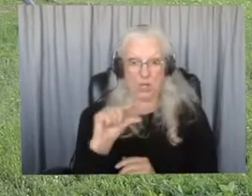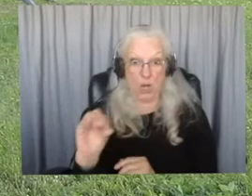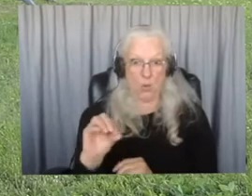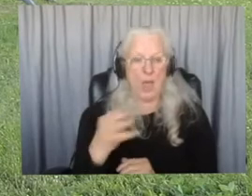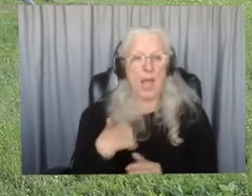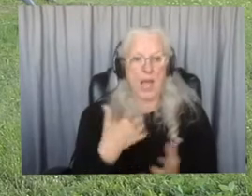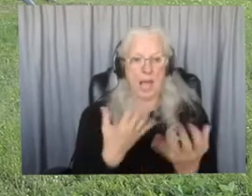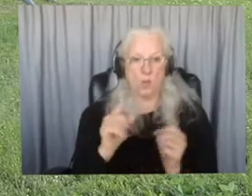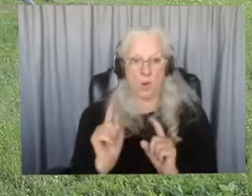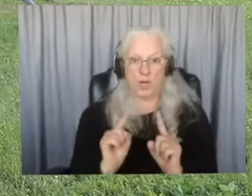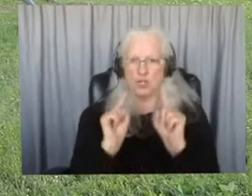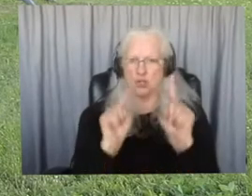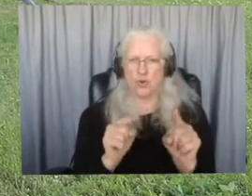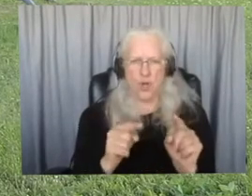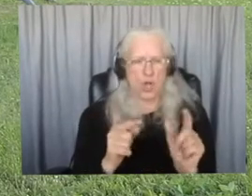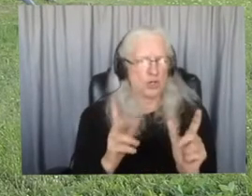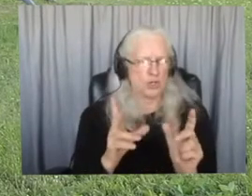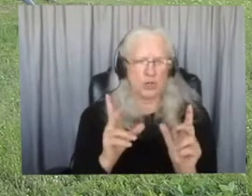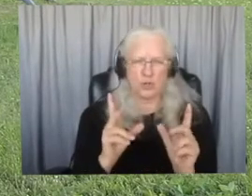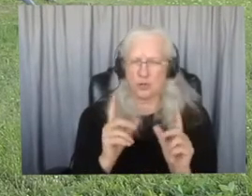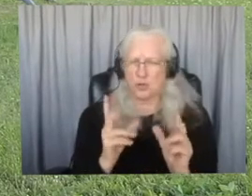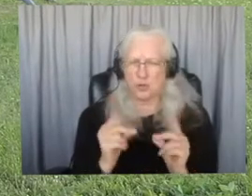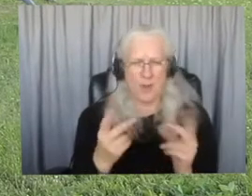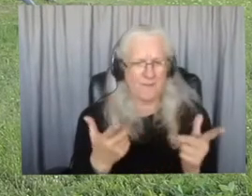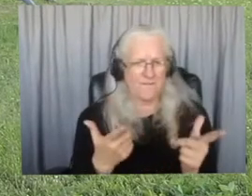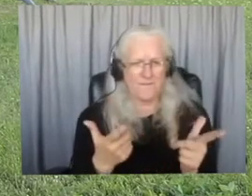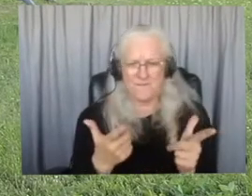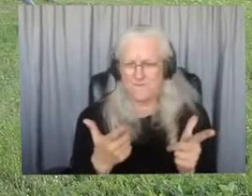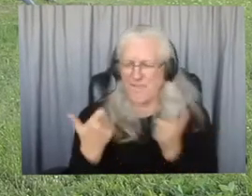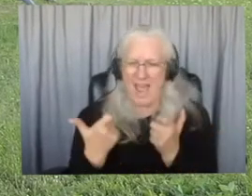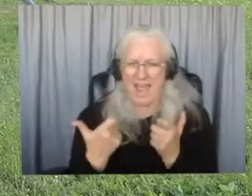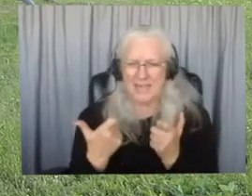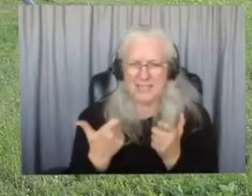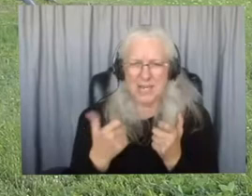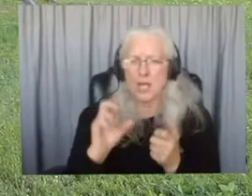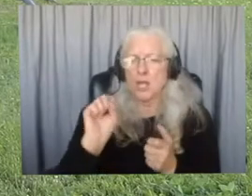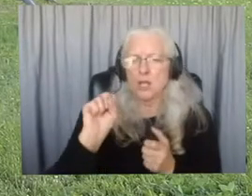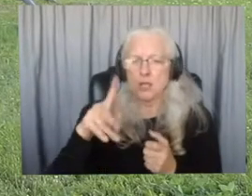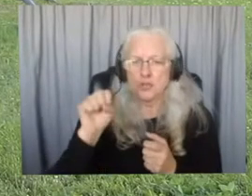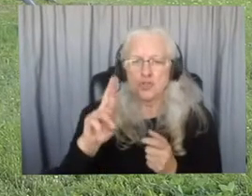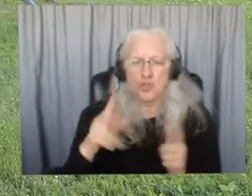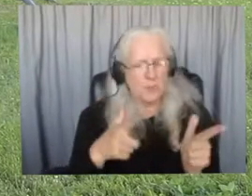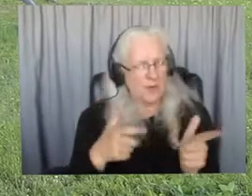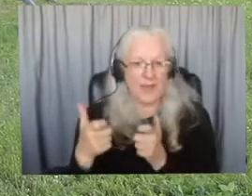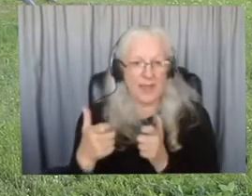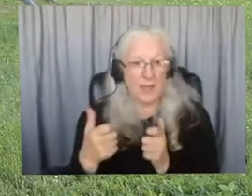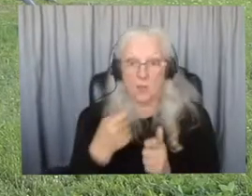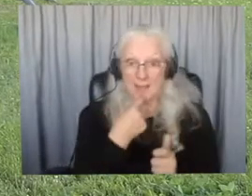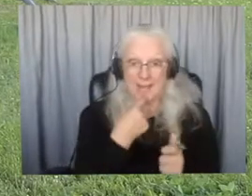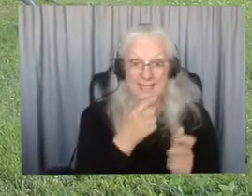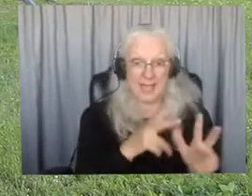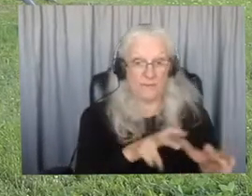as humanly possible. We're gonna go super speed. And when I say freeze, you're gonna freeze on the spot.